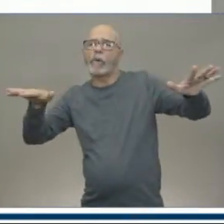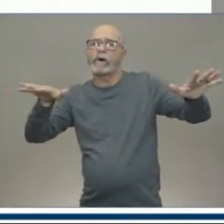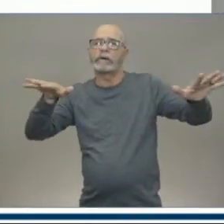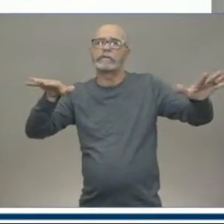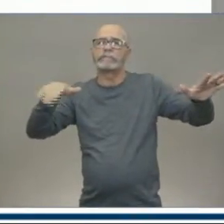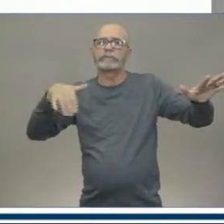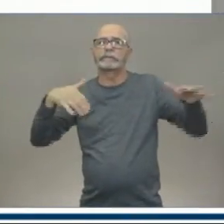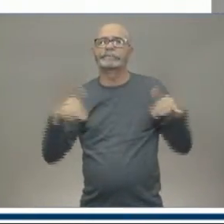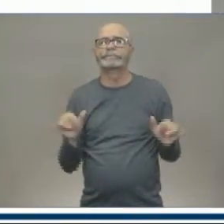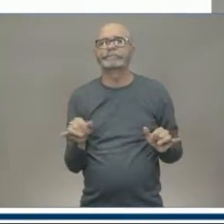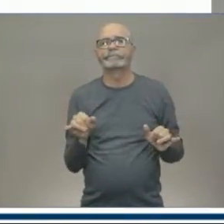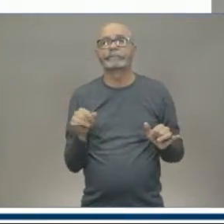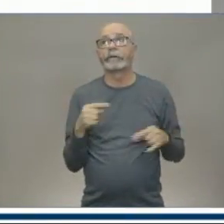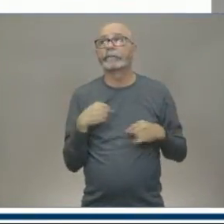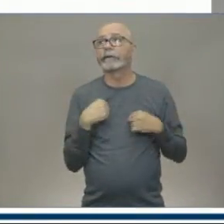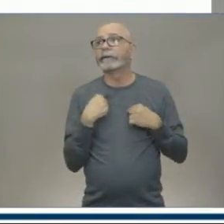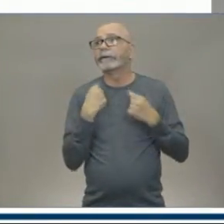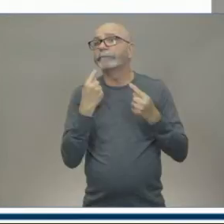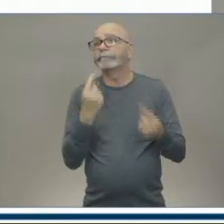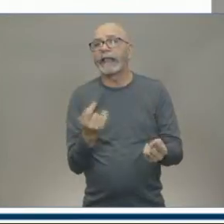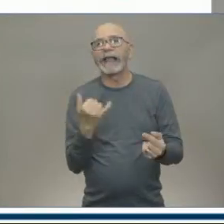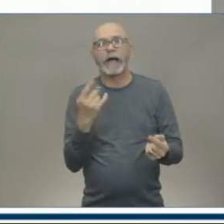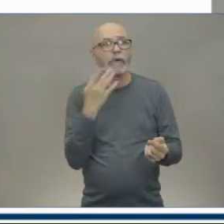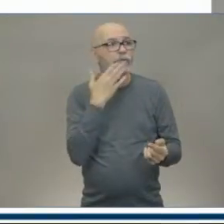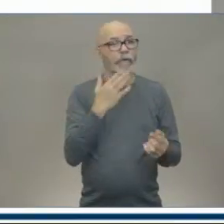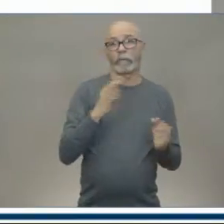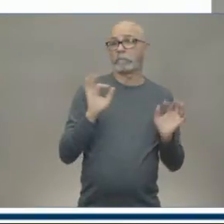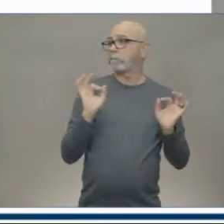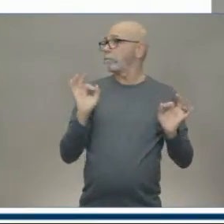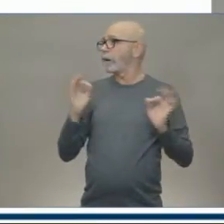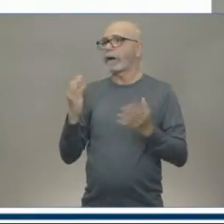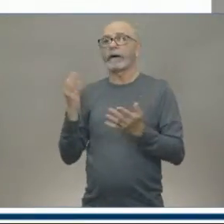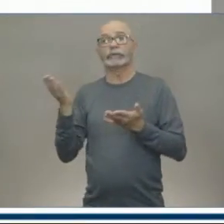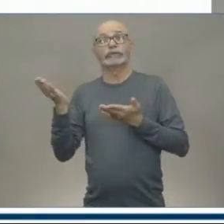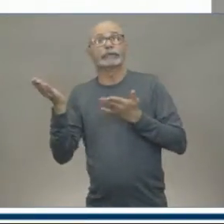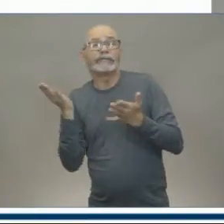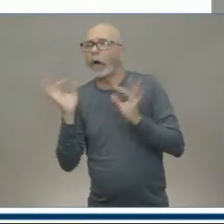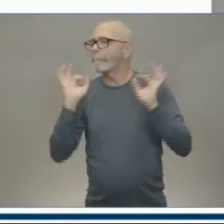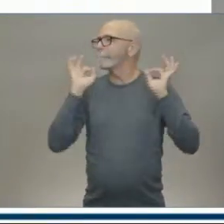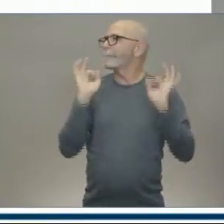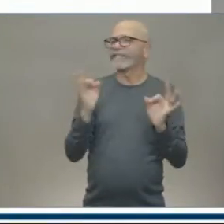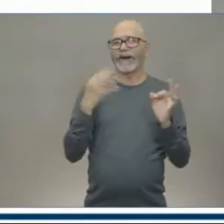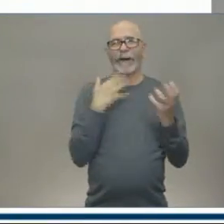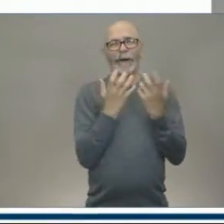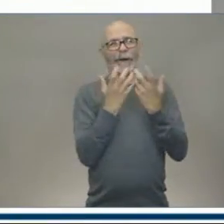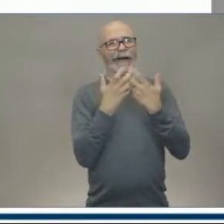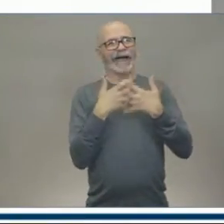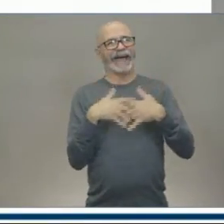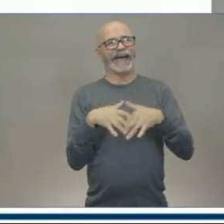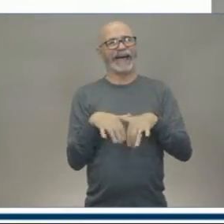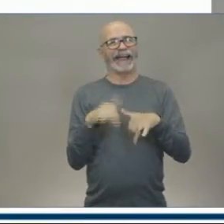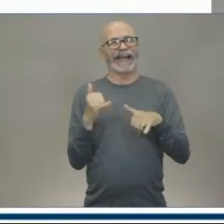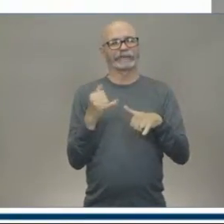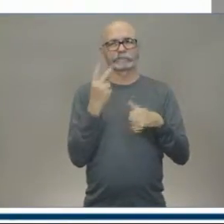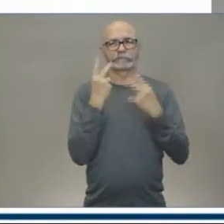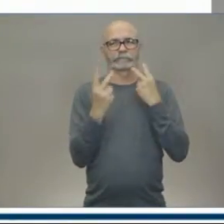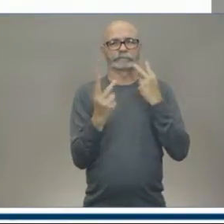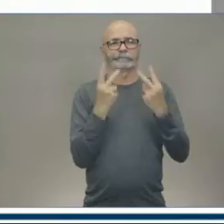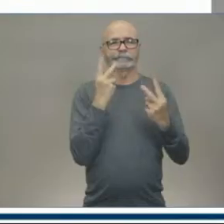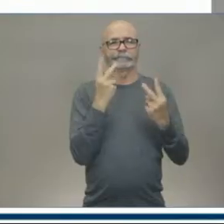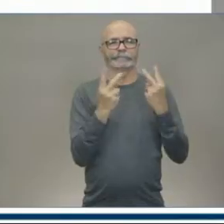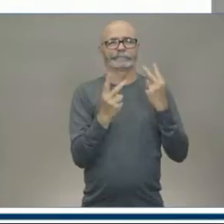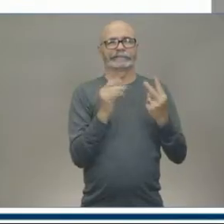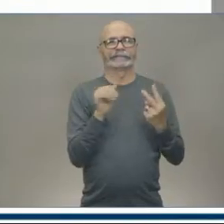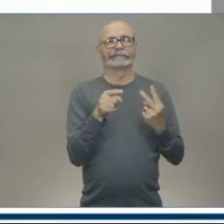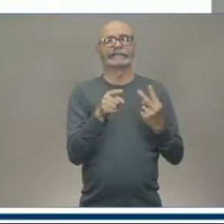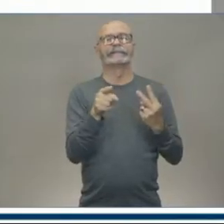the luxury of living in the safest place in North America for the past few months. Our Atlantic bubble has been the envy